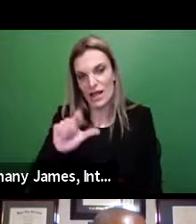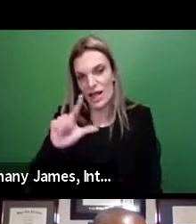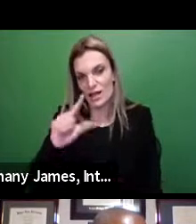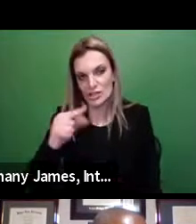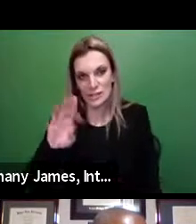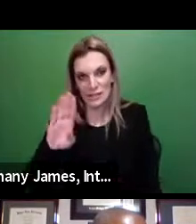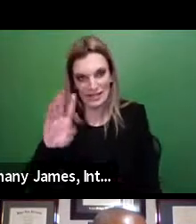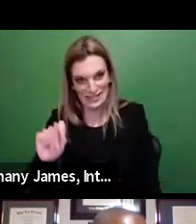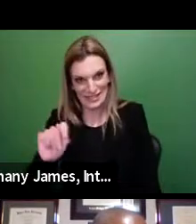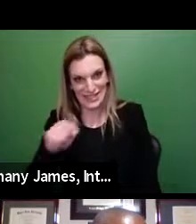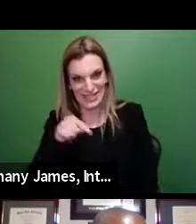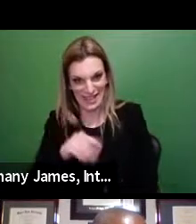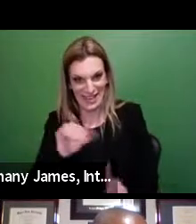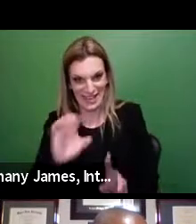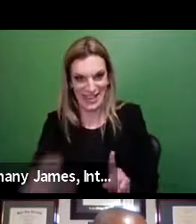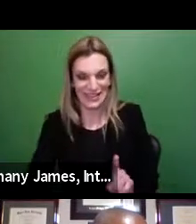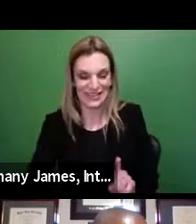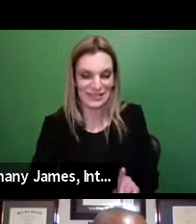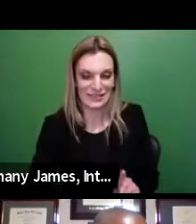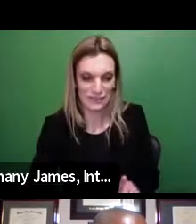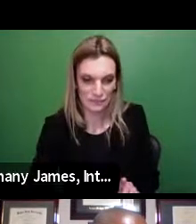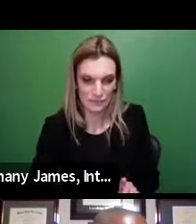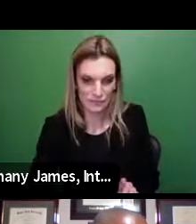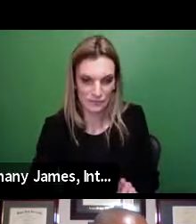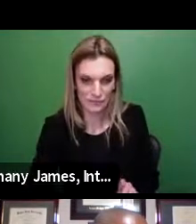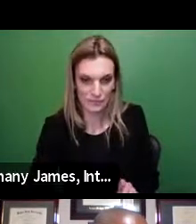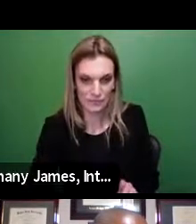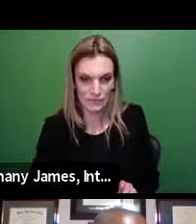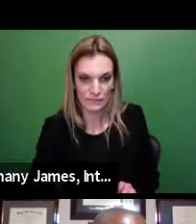case. We did file